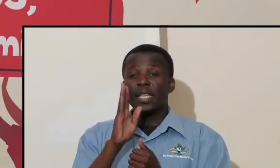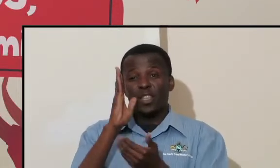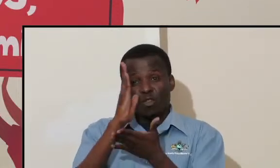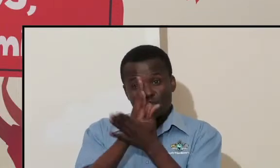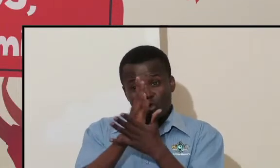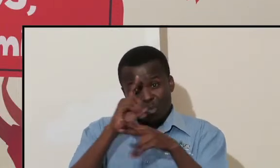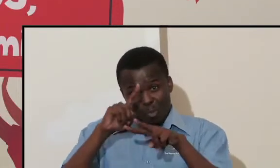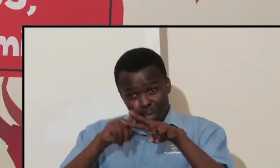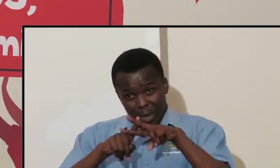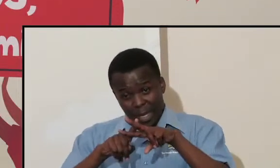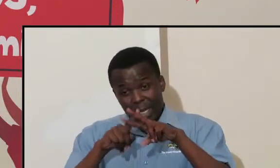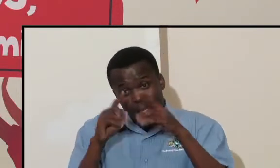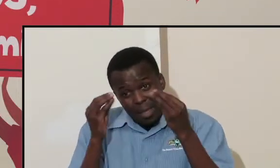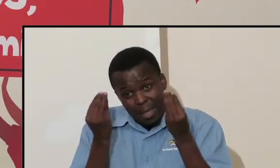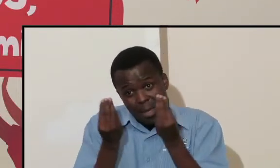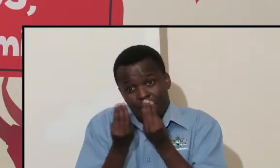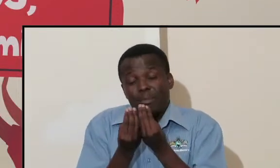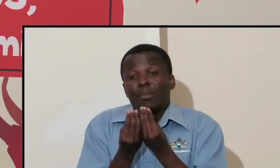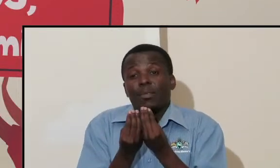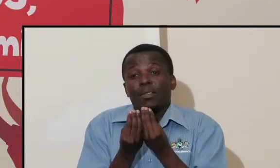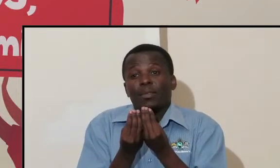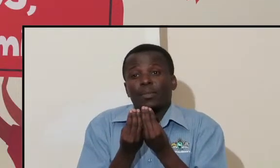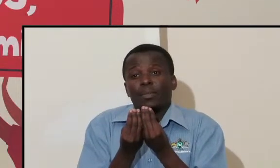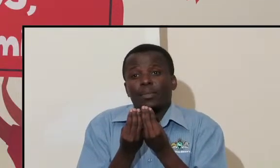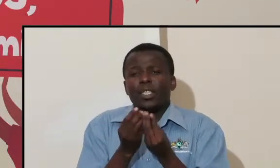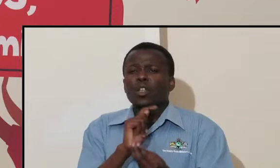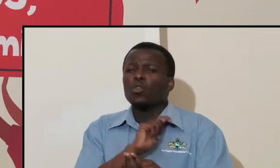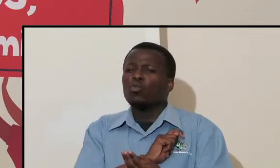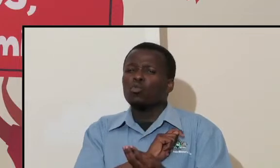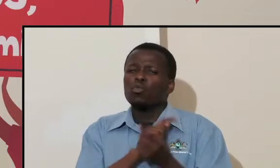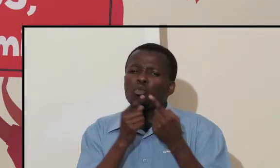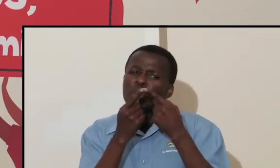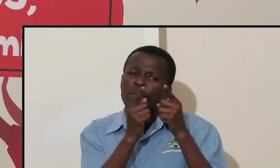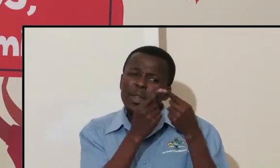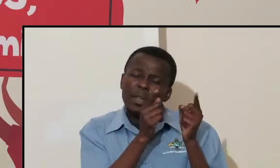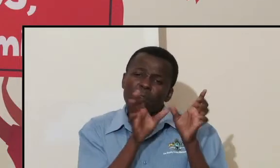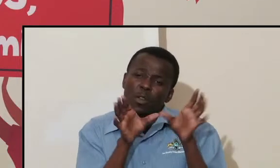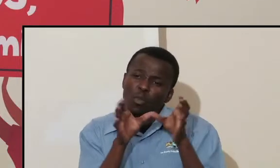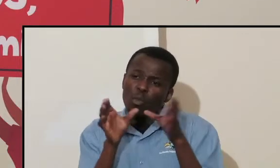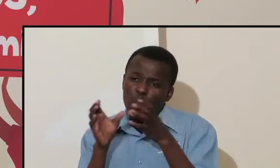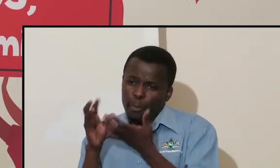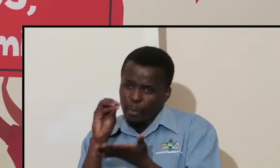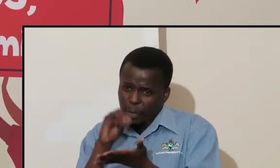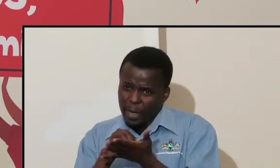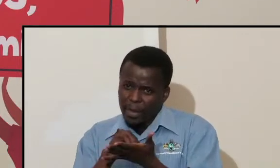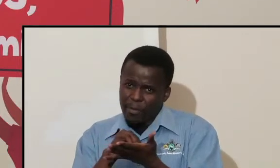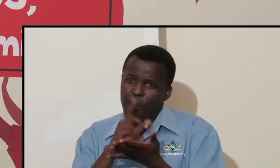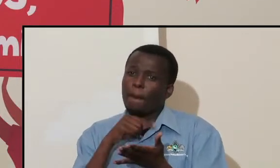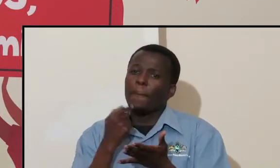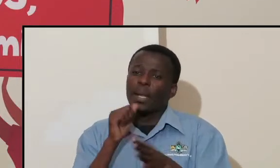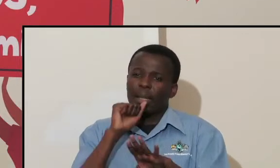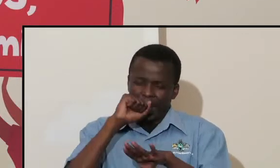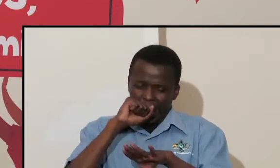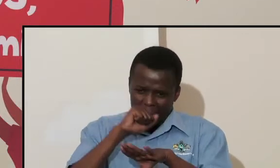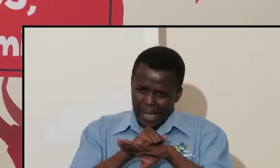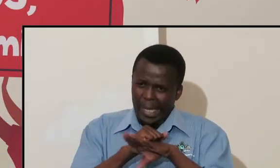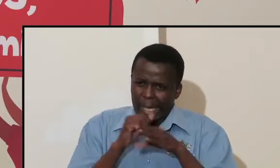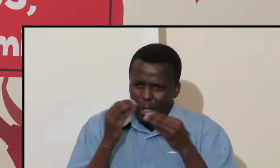together. Even when we have differences, it is together that we can journey this far.